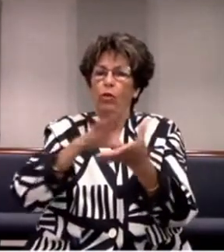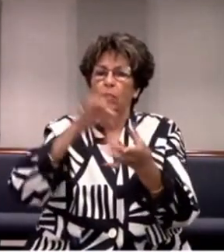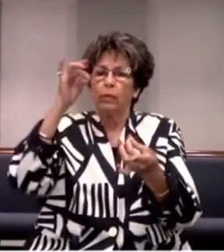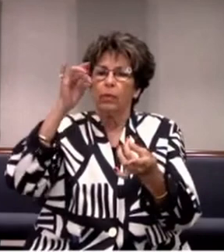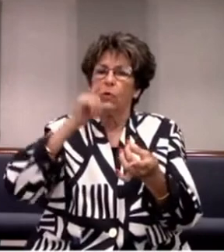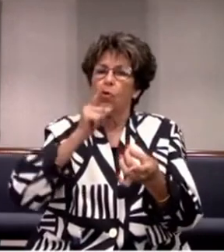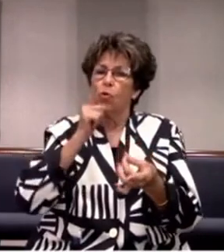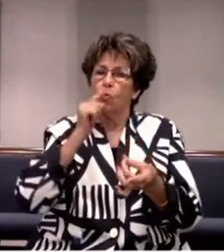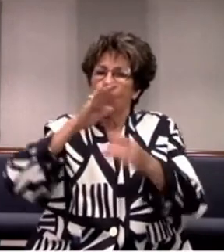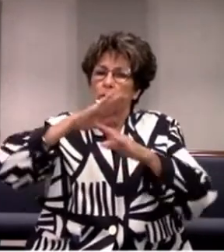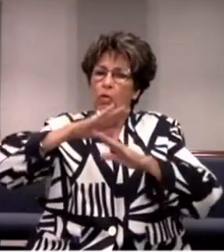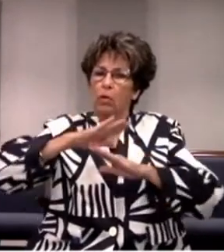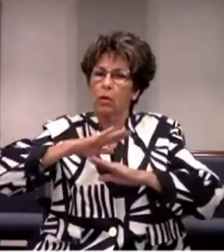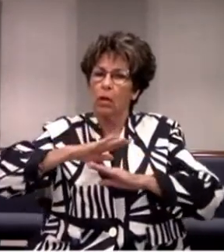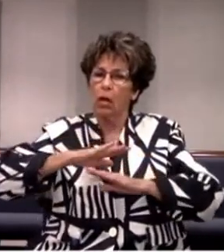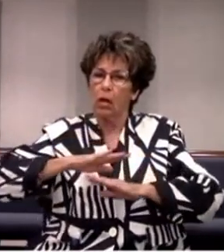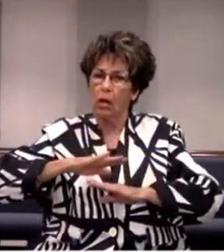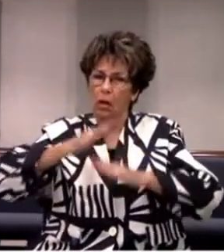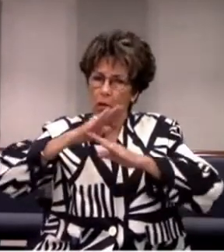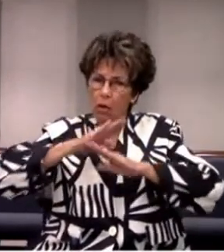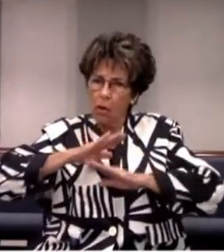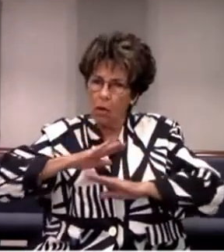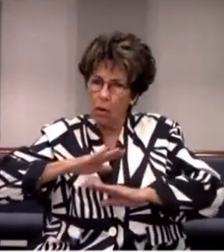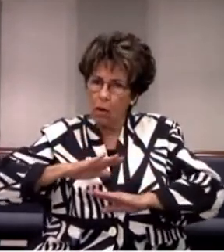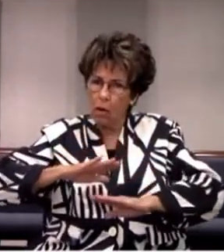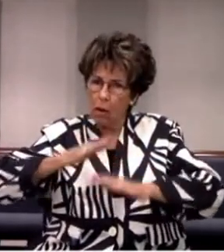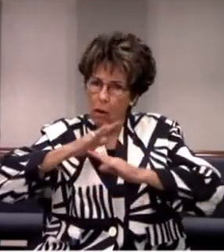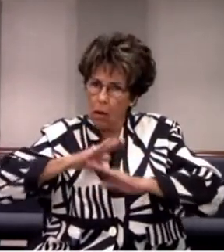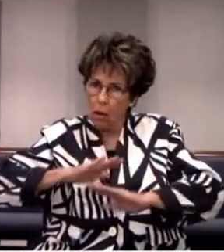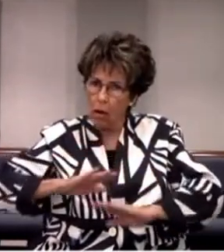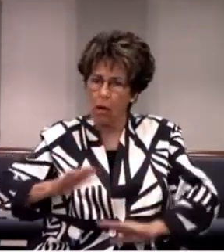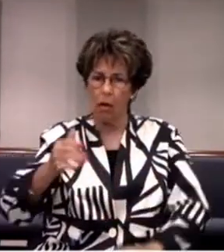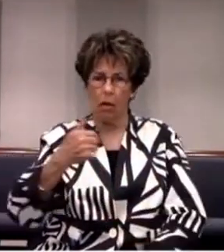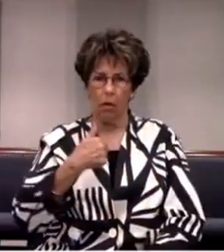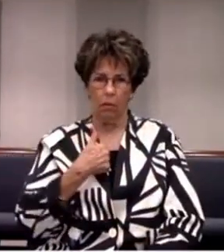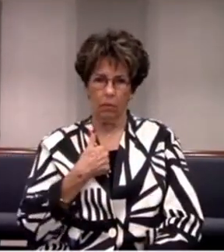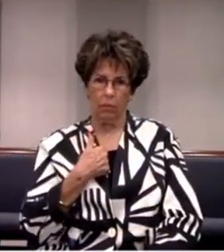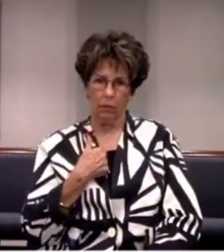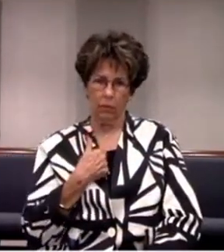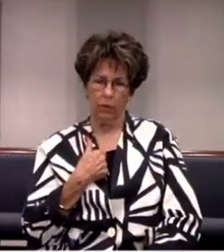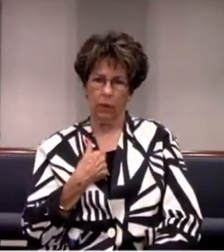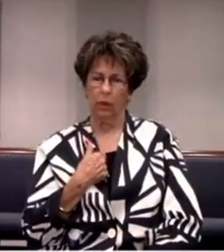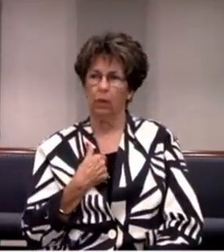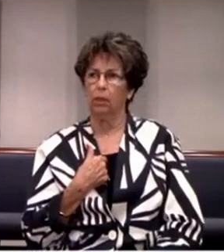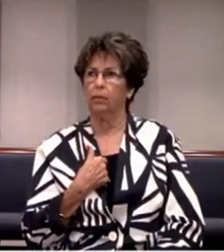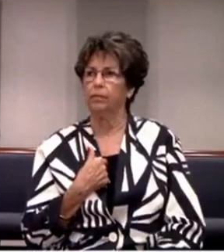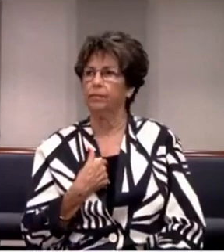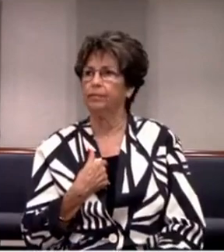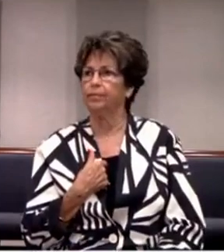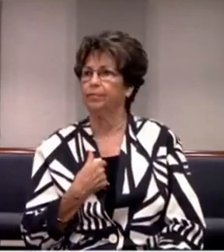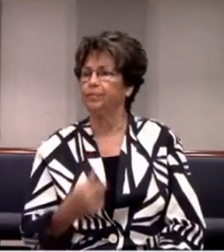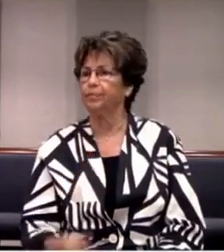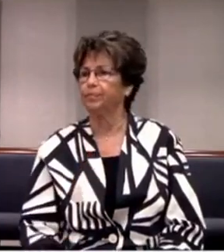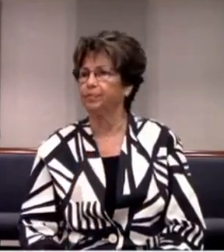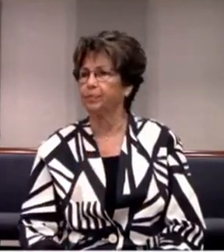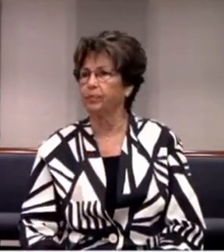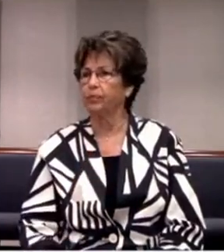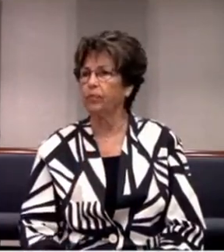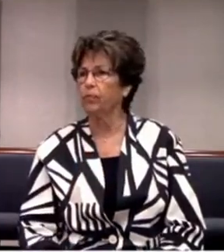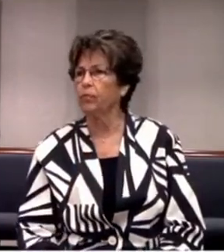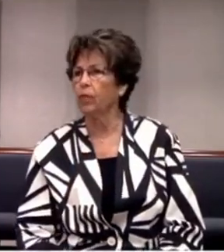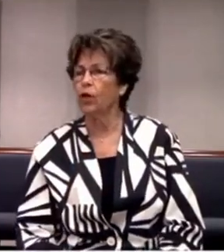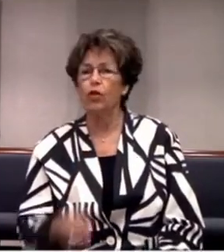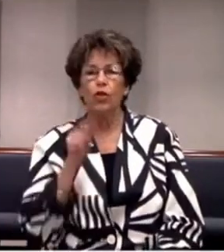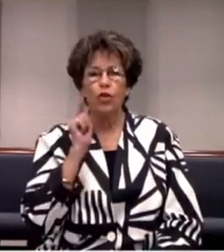me, settles me. Folks, you weren't just saved by a program. You